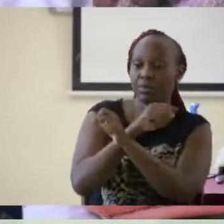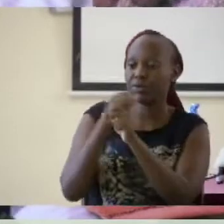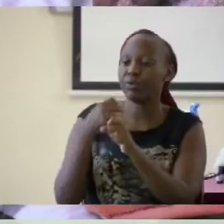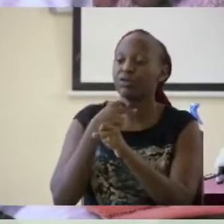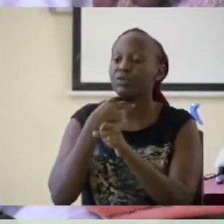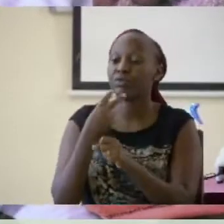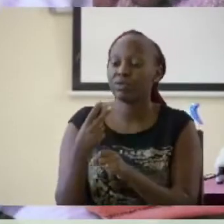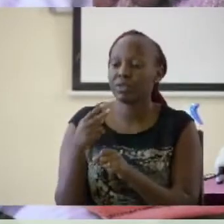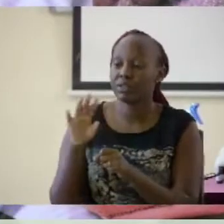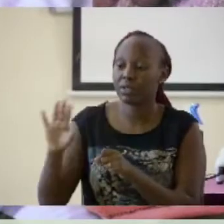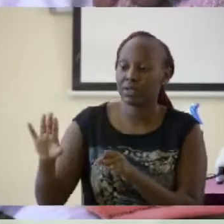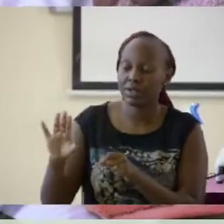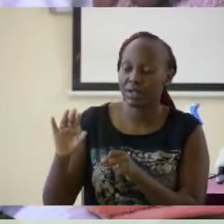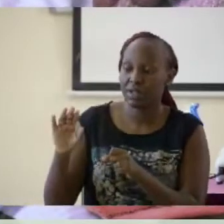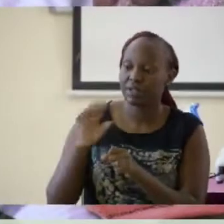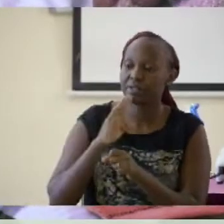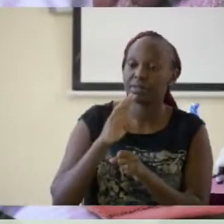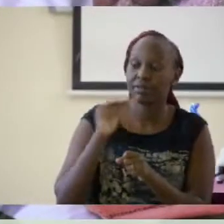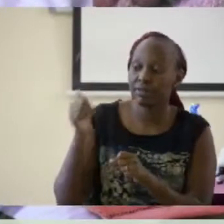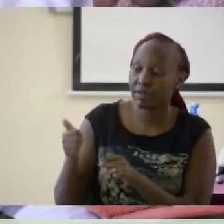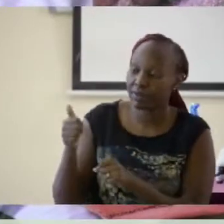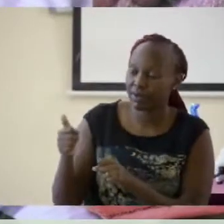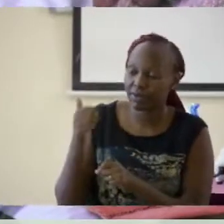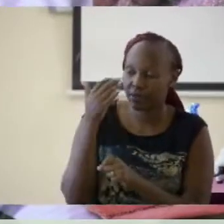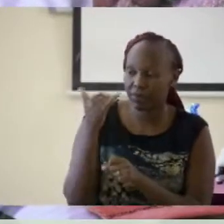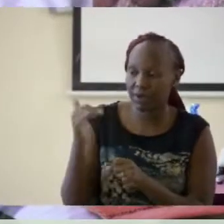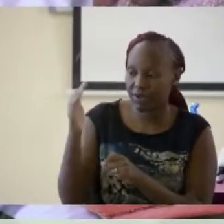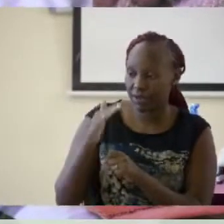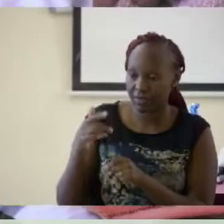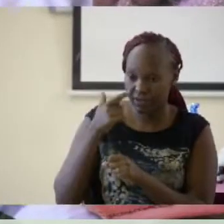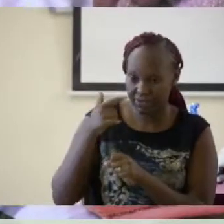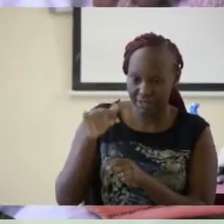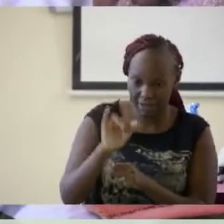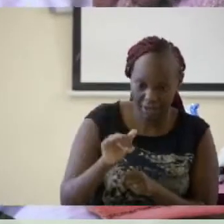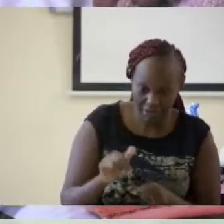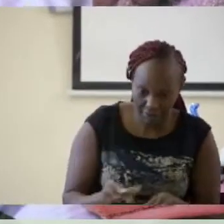for themselves because they've never seen that river.